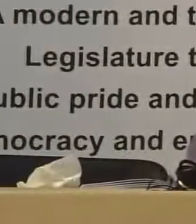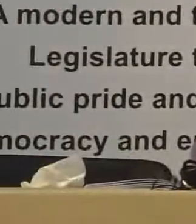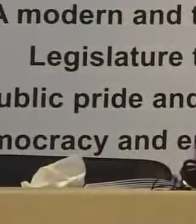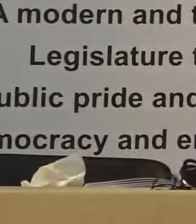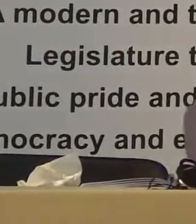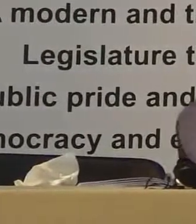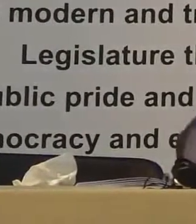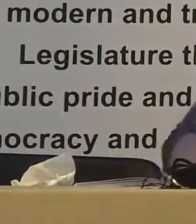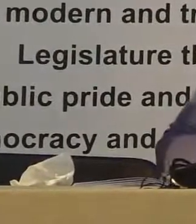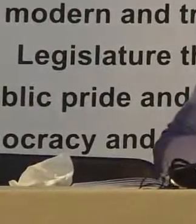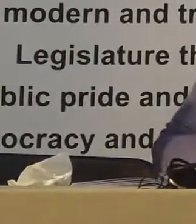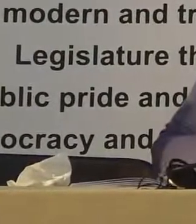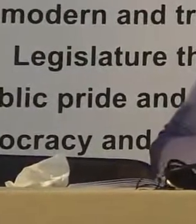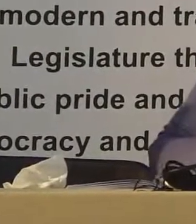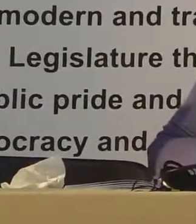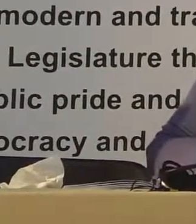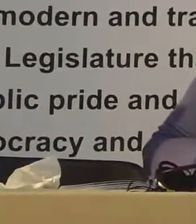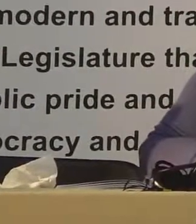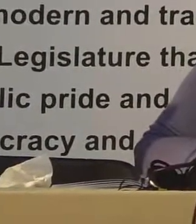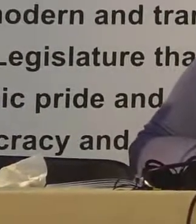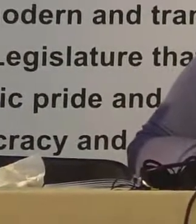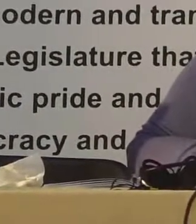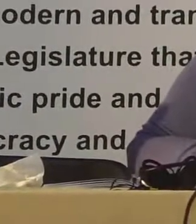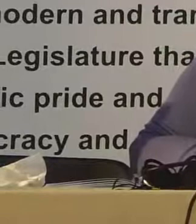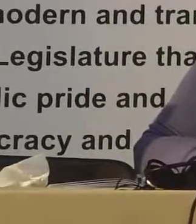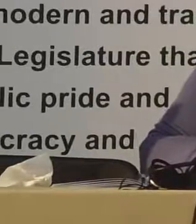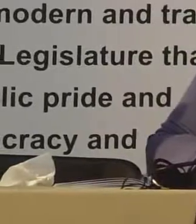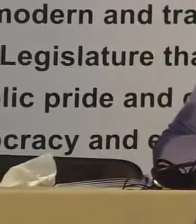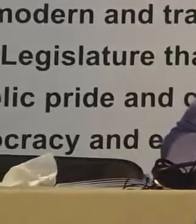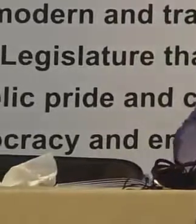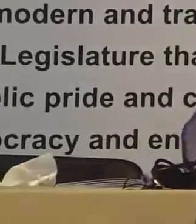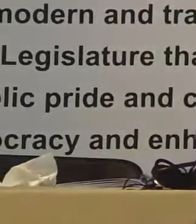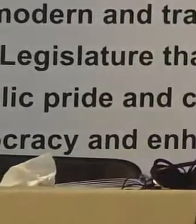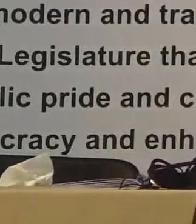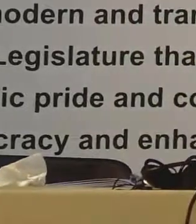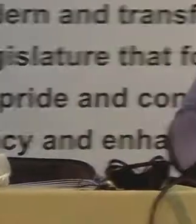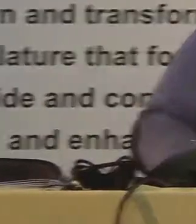Good morning, everyone. My name is Alfina Ndlovana, the member of the committee.